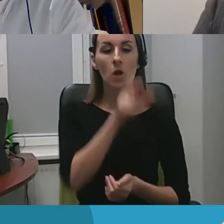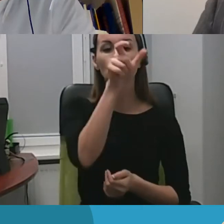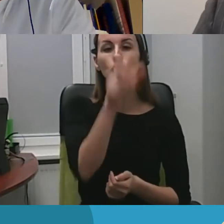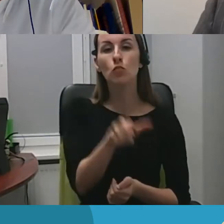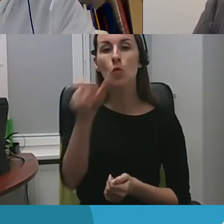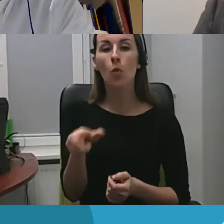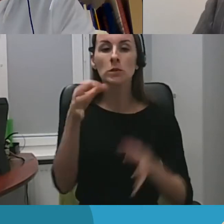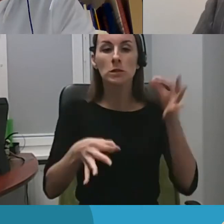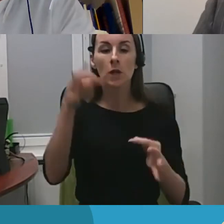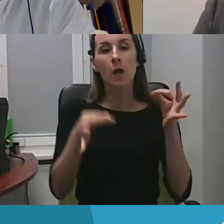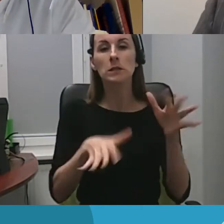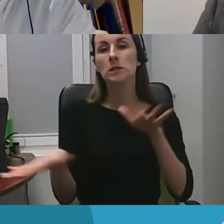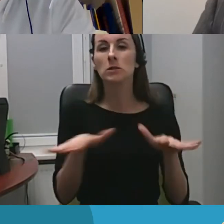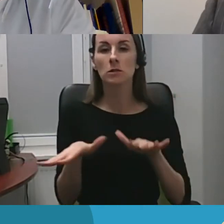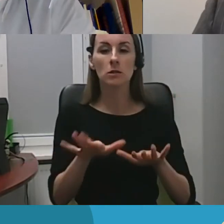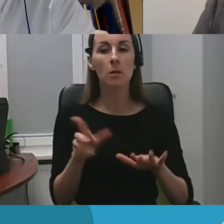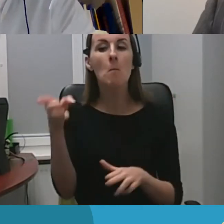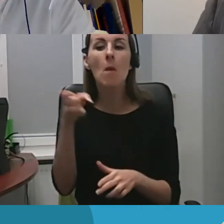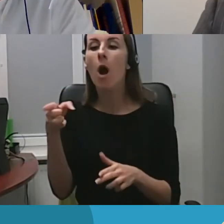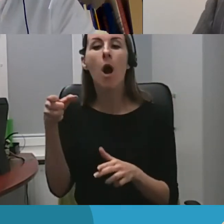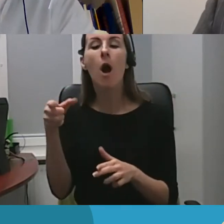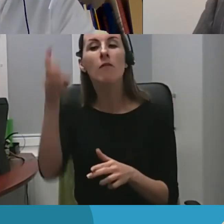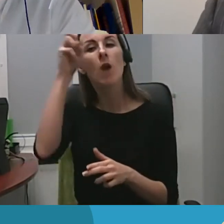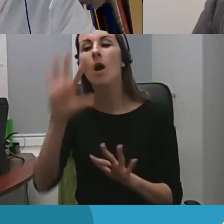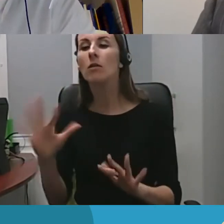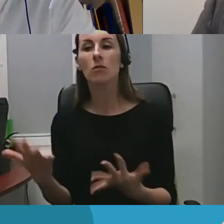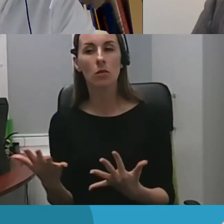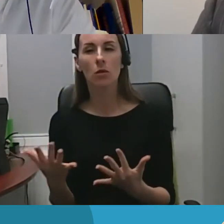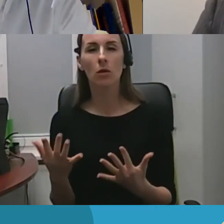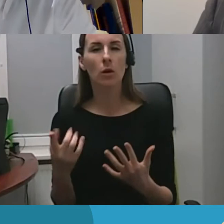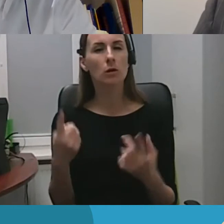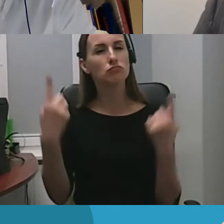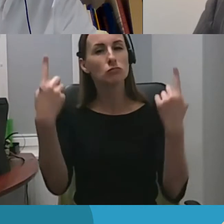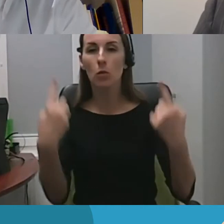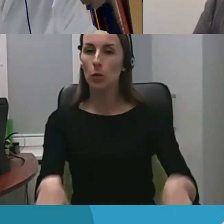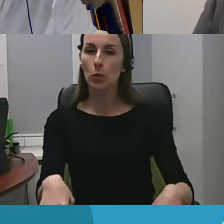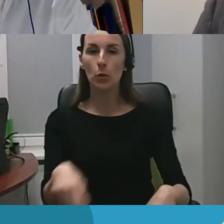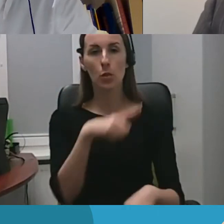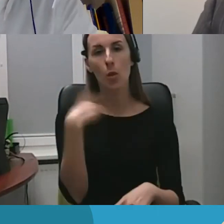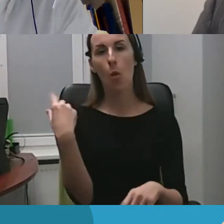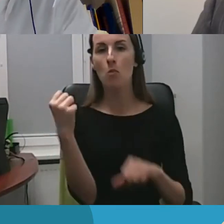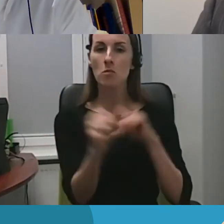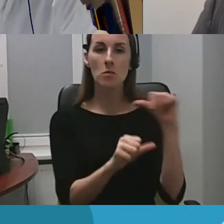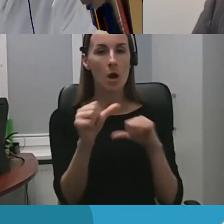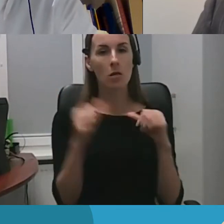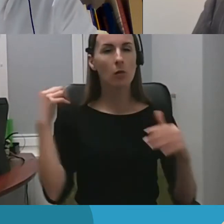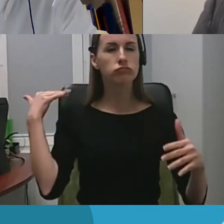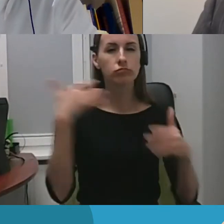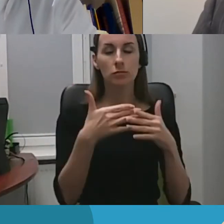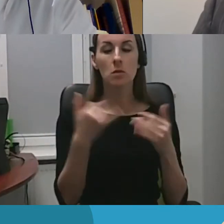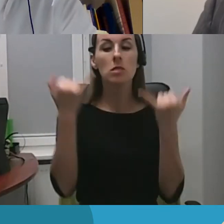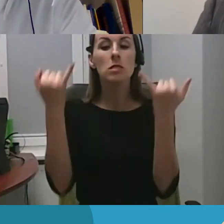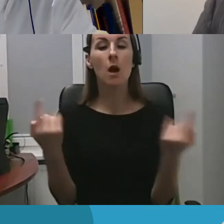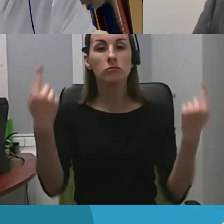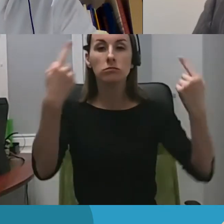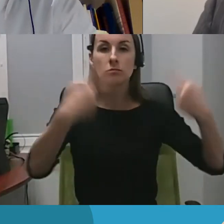for quite some time, but now we are talking about crisis when we have more than 30,000 people who